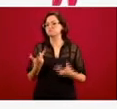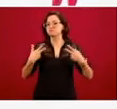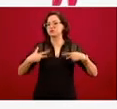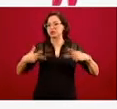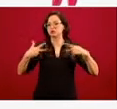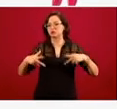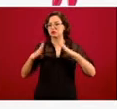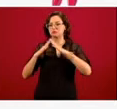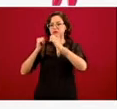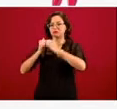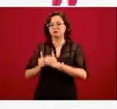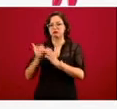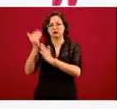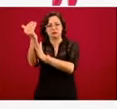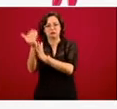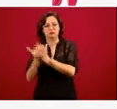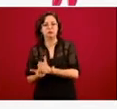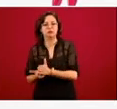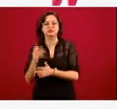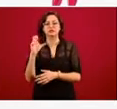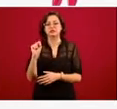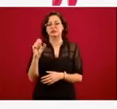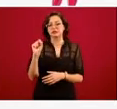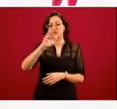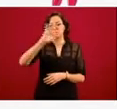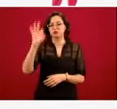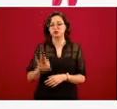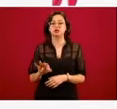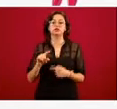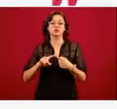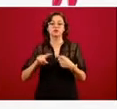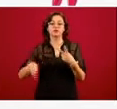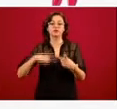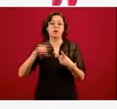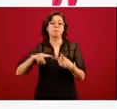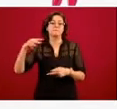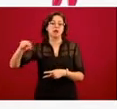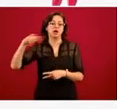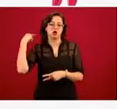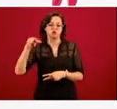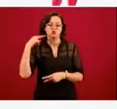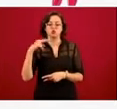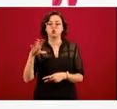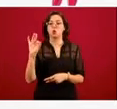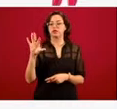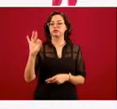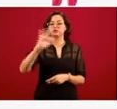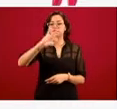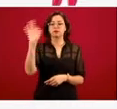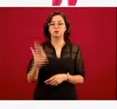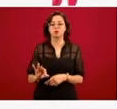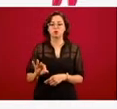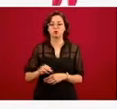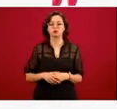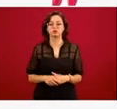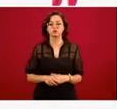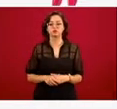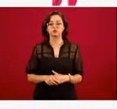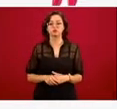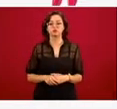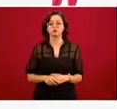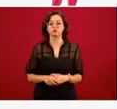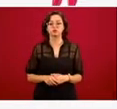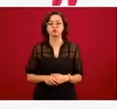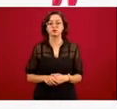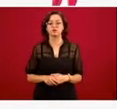of 50% average. Baja California Sur is the state with the highest reduction, which is 60%, and the